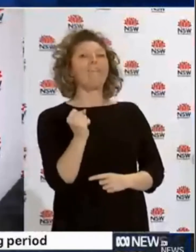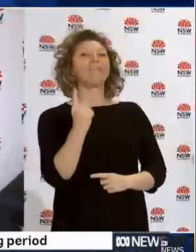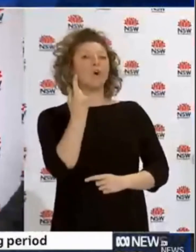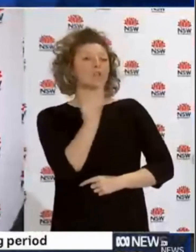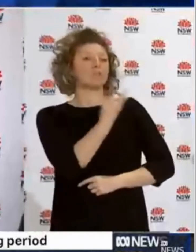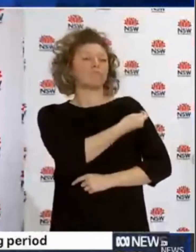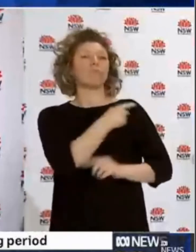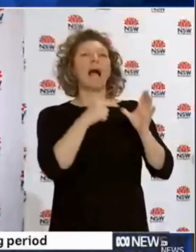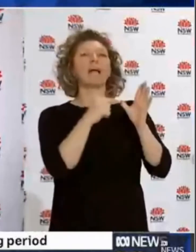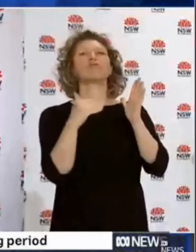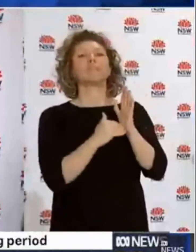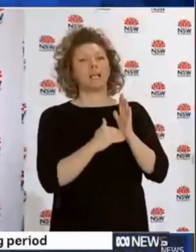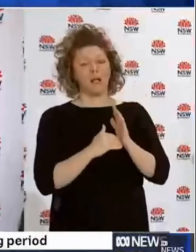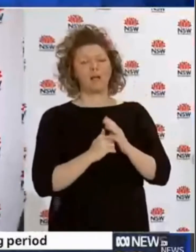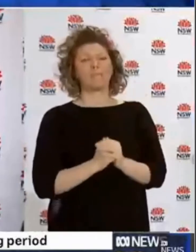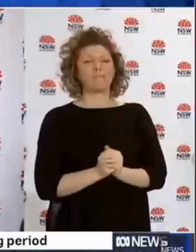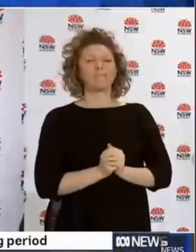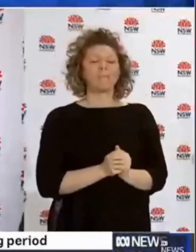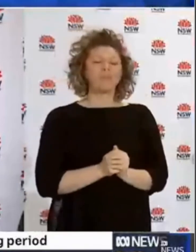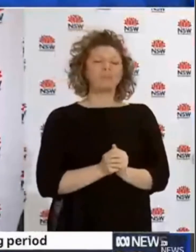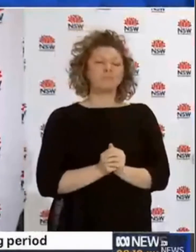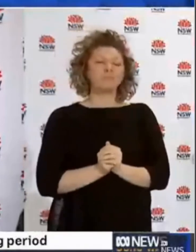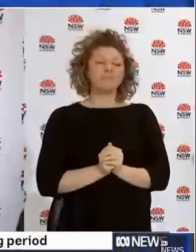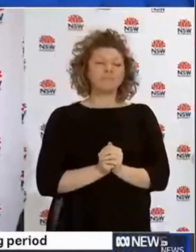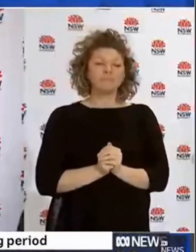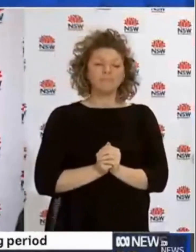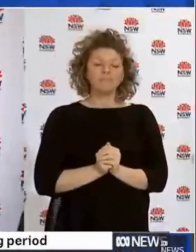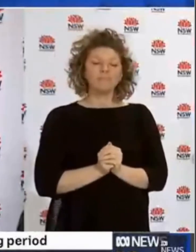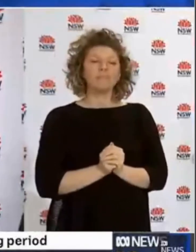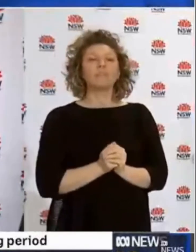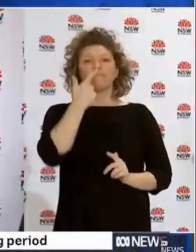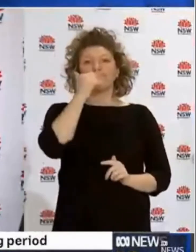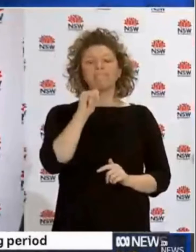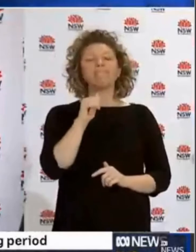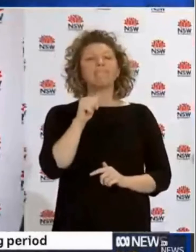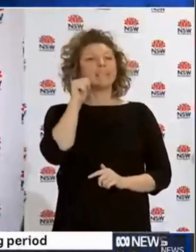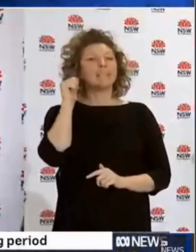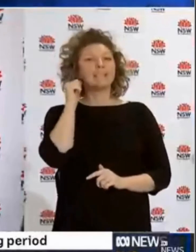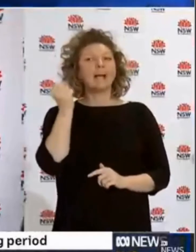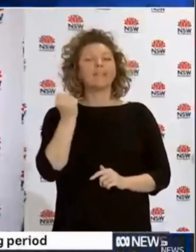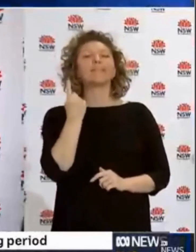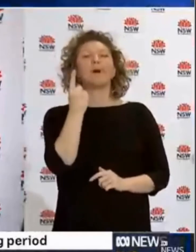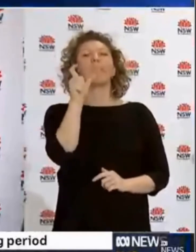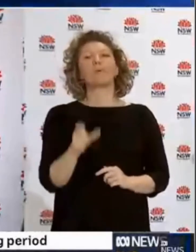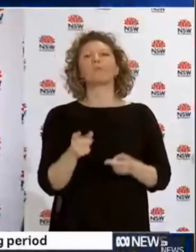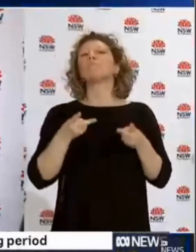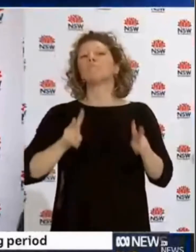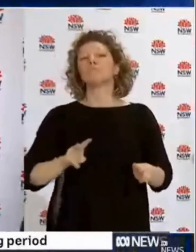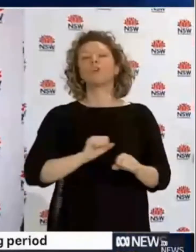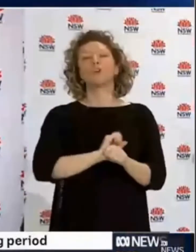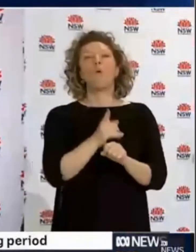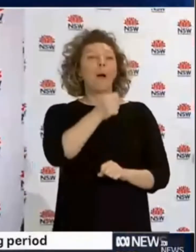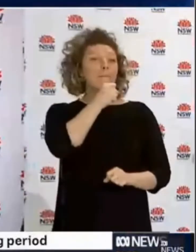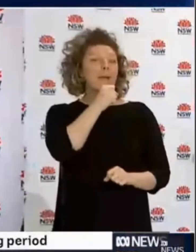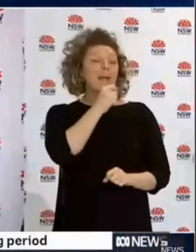We sadly report a death that was reported yesterday but confirmed overnight in a person who had COVID. This is a man in